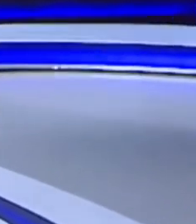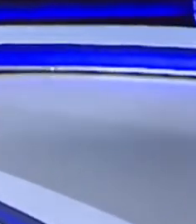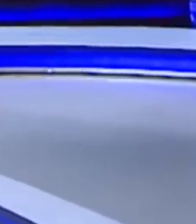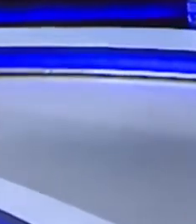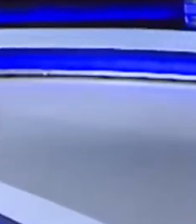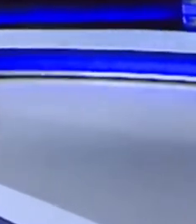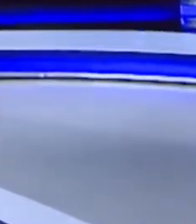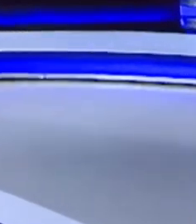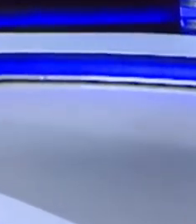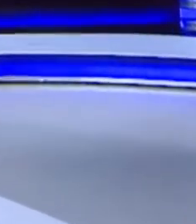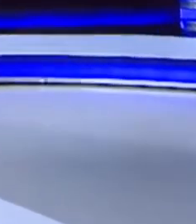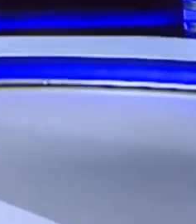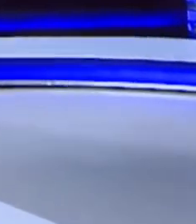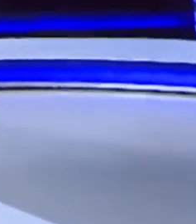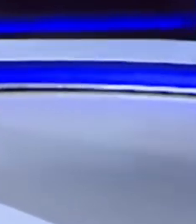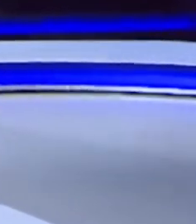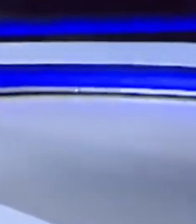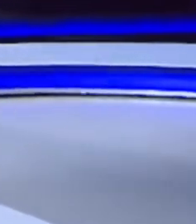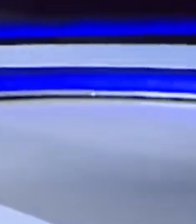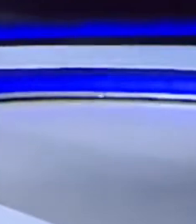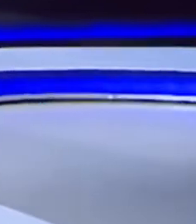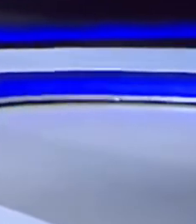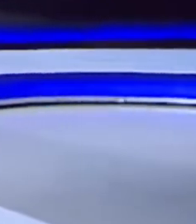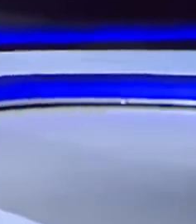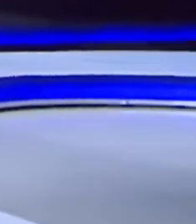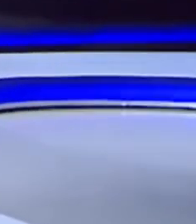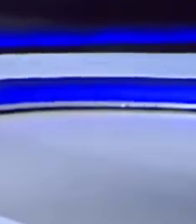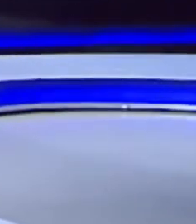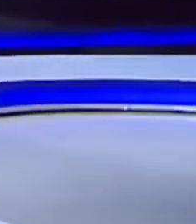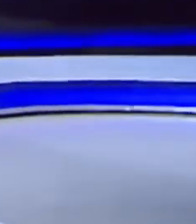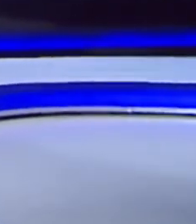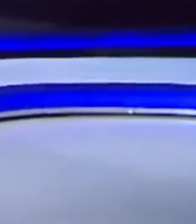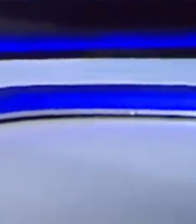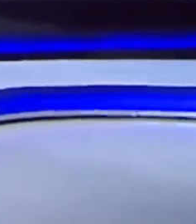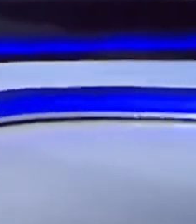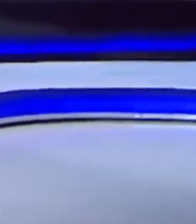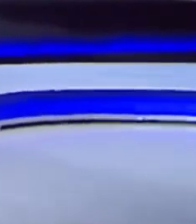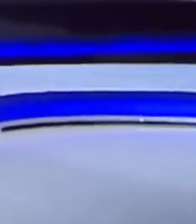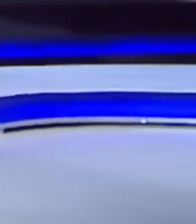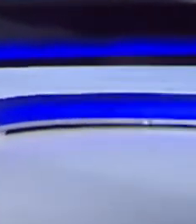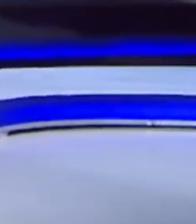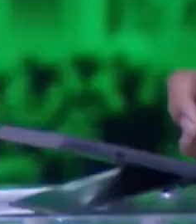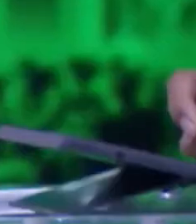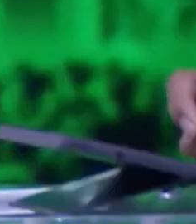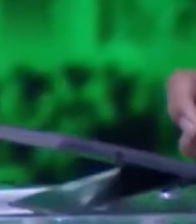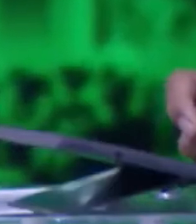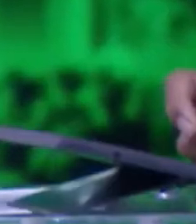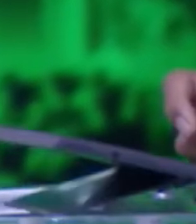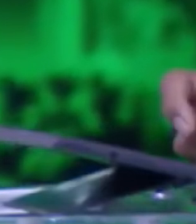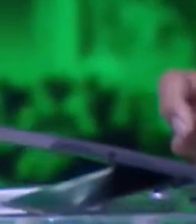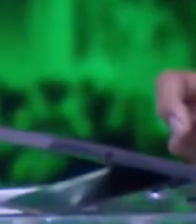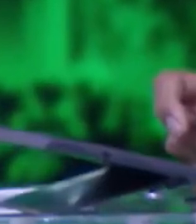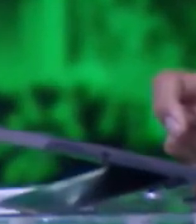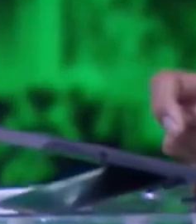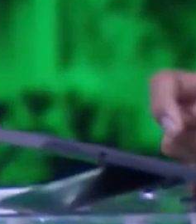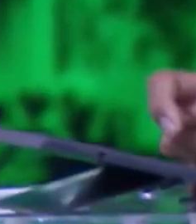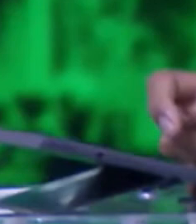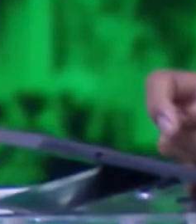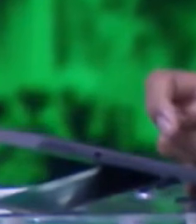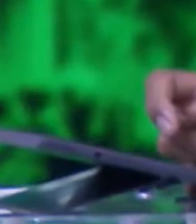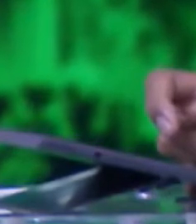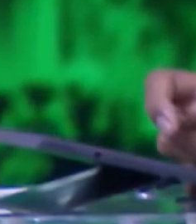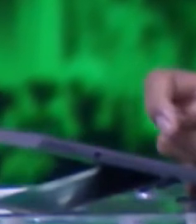Selamat pagi, Ibu. Good morning to your audience Selamat as pagi. well. How are you, Ibu? Yes, Dr. Parani, you have time for